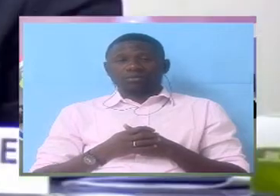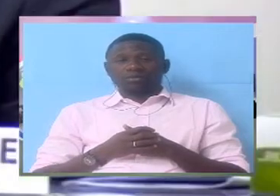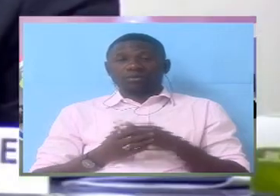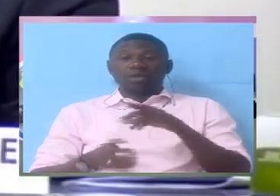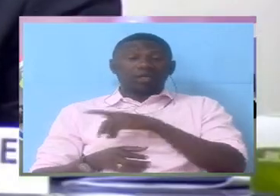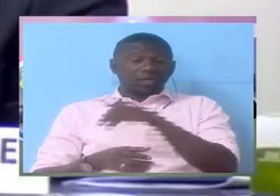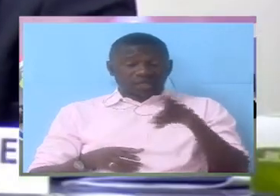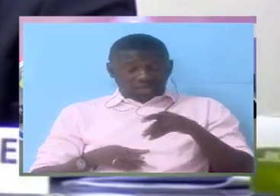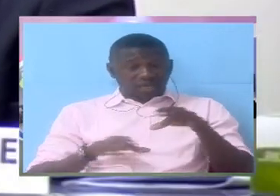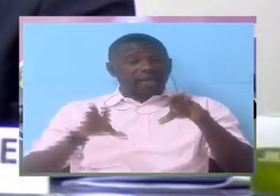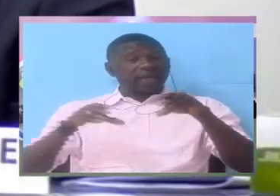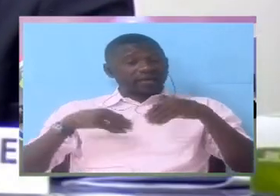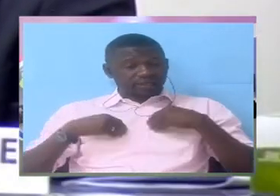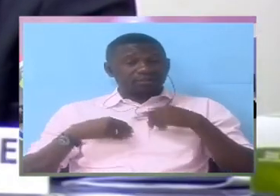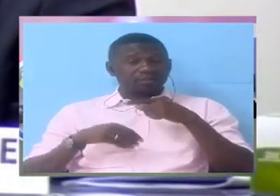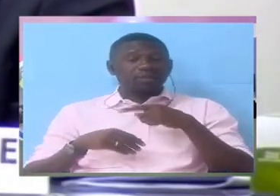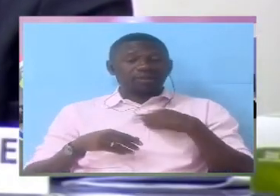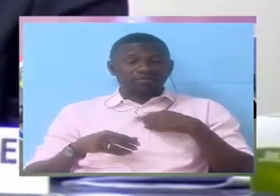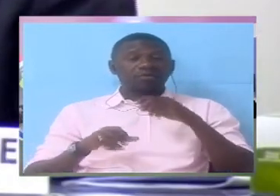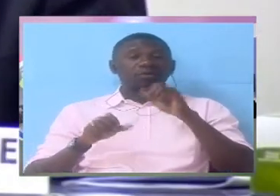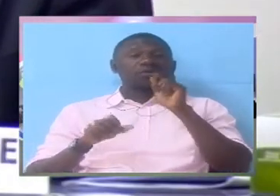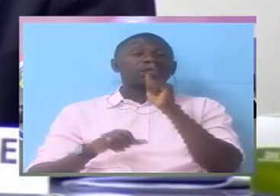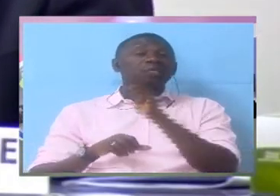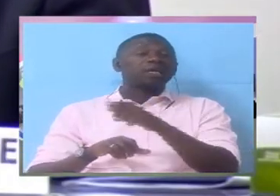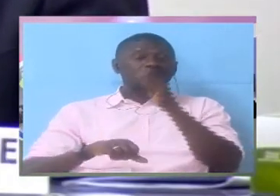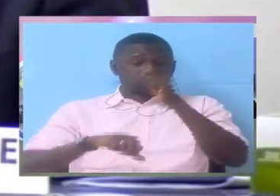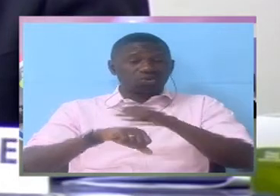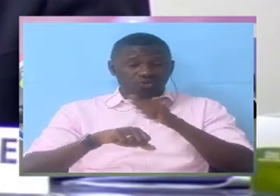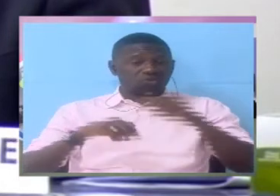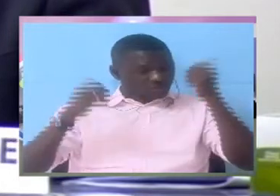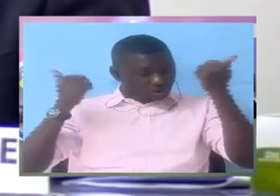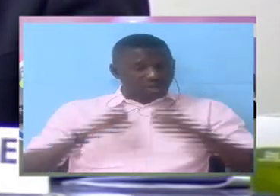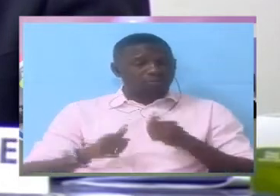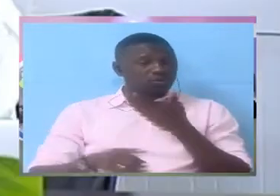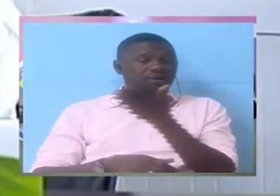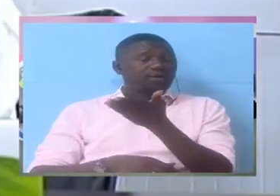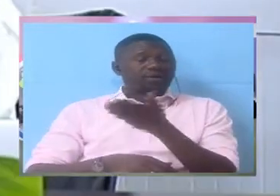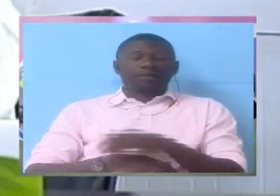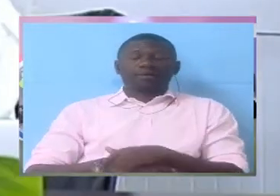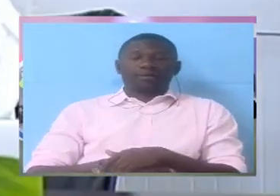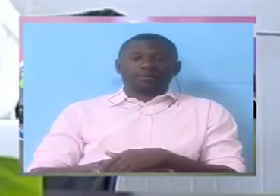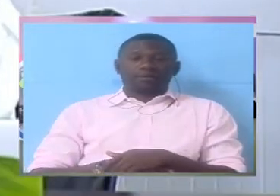consented to that torture. You agree?